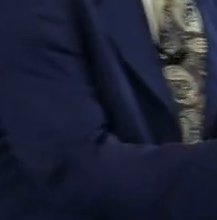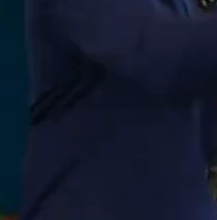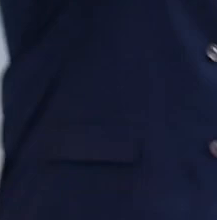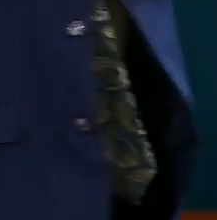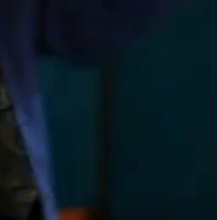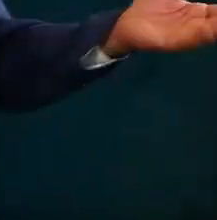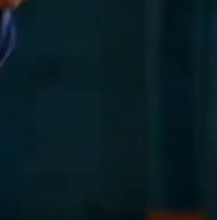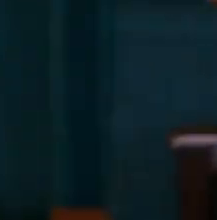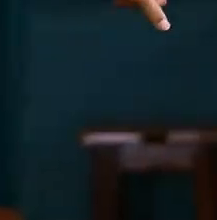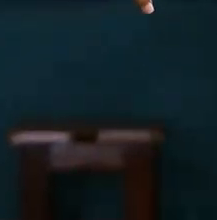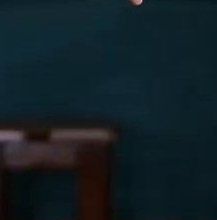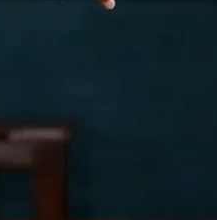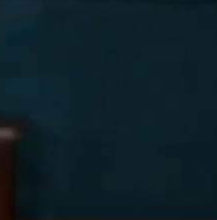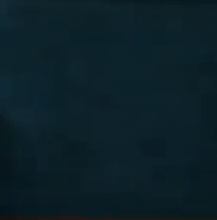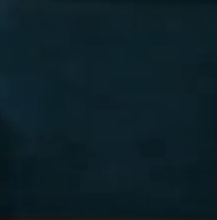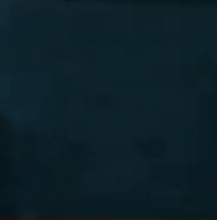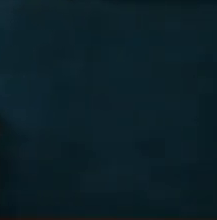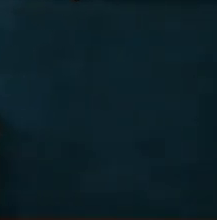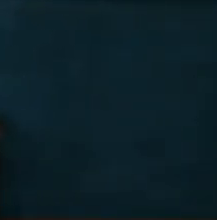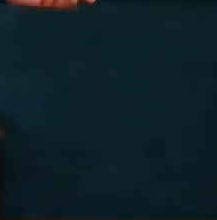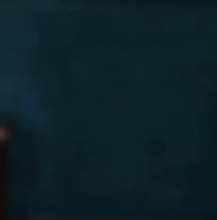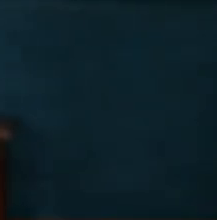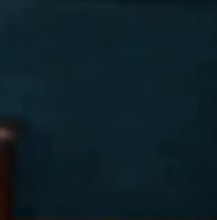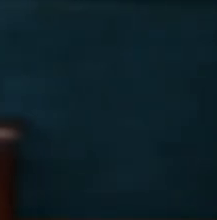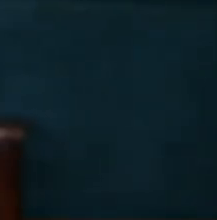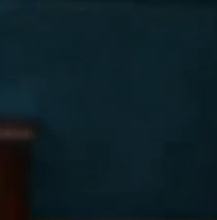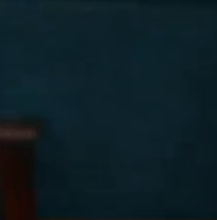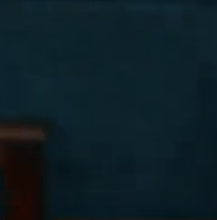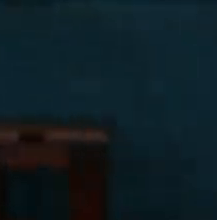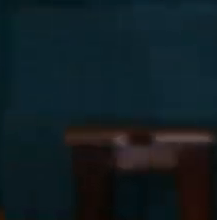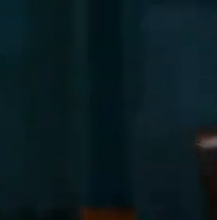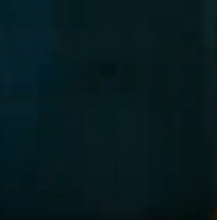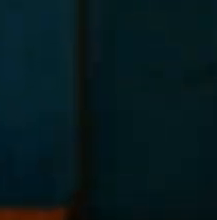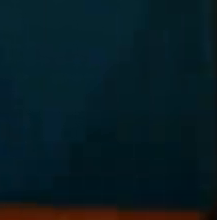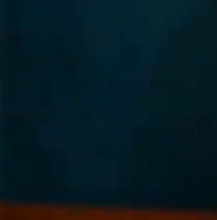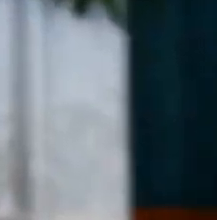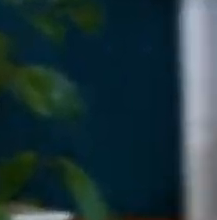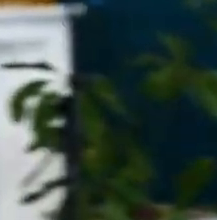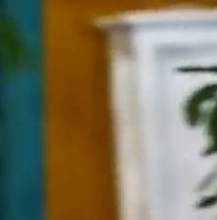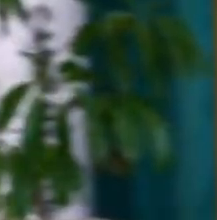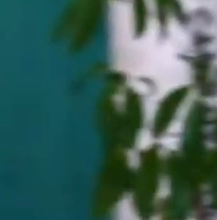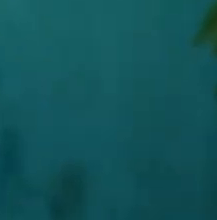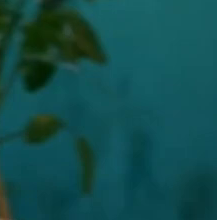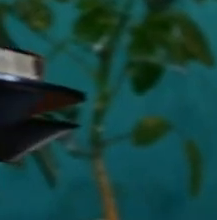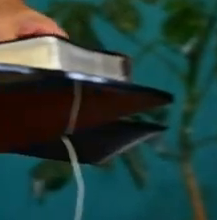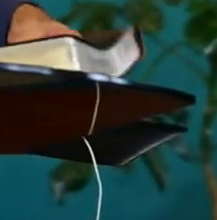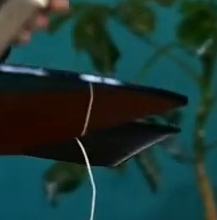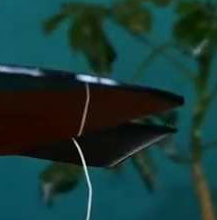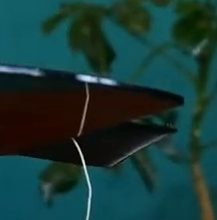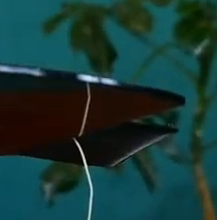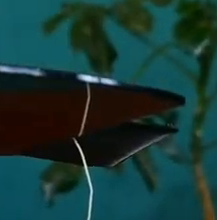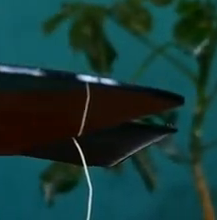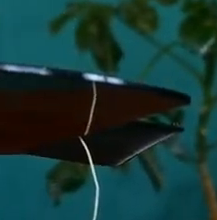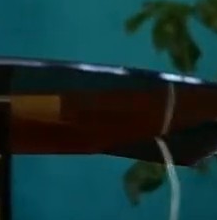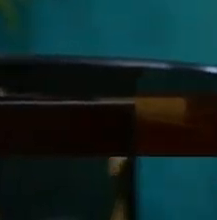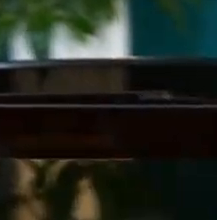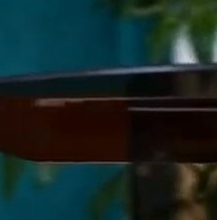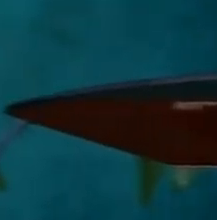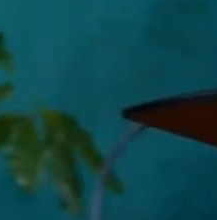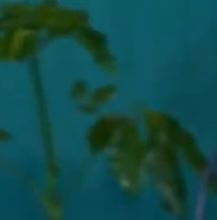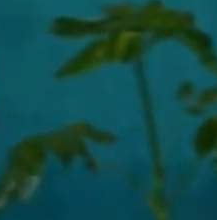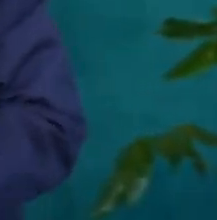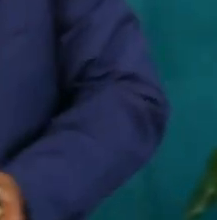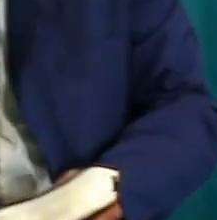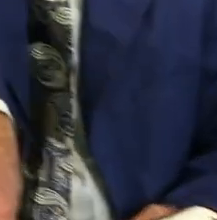And you ask the question, how is it every Sabbath morning you've gone to church? How is it every Sabbath morning you're preaching? How is it every Sabbath morning you're studying from the word